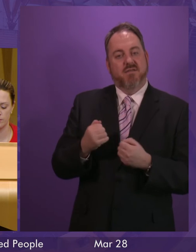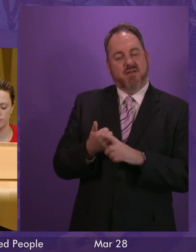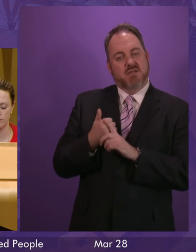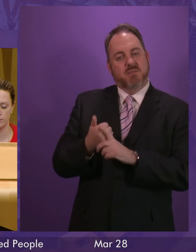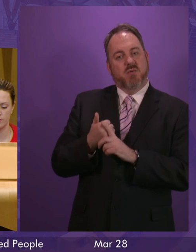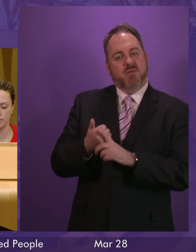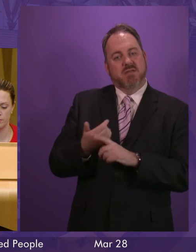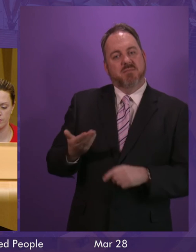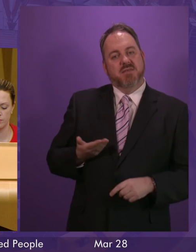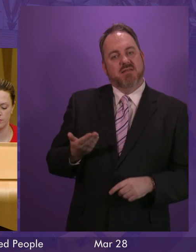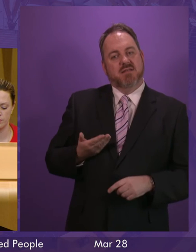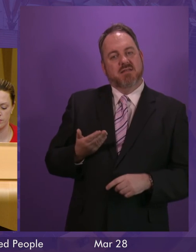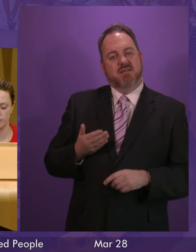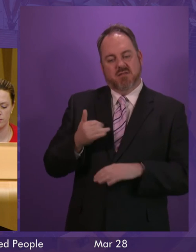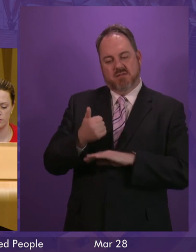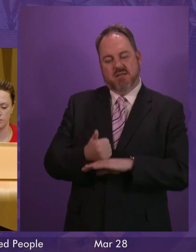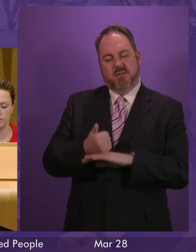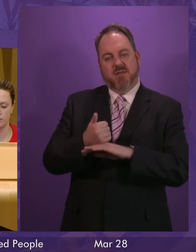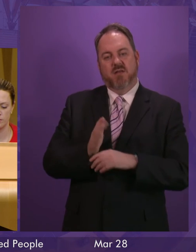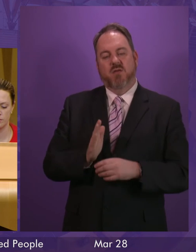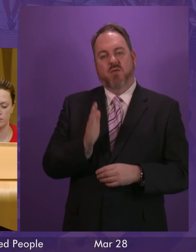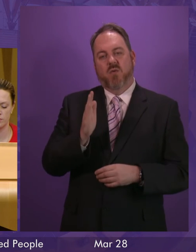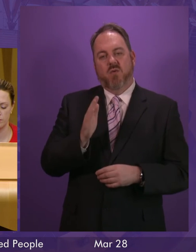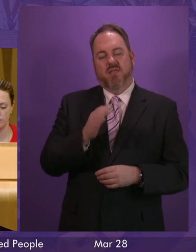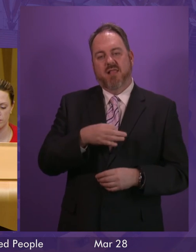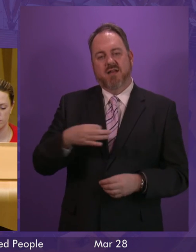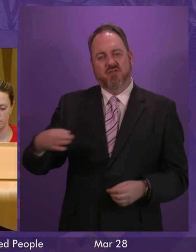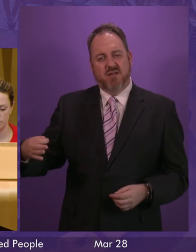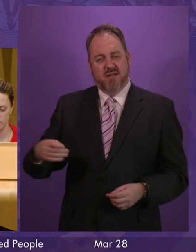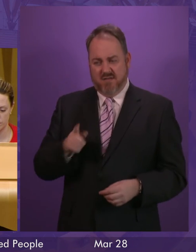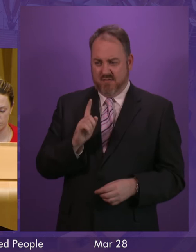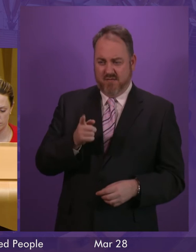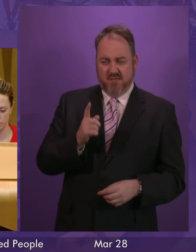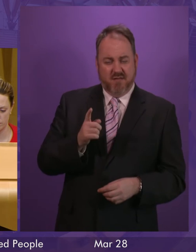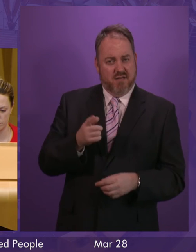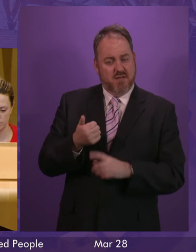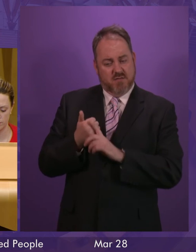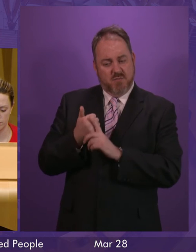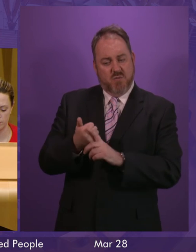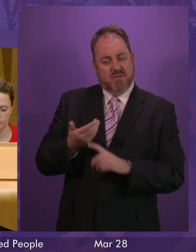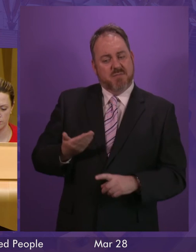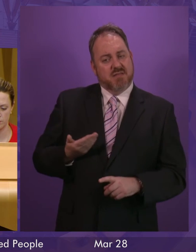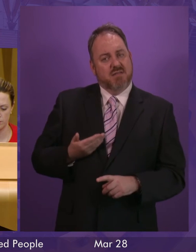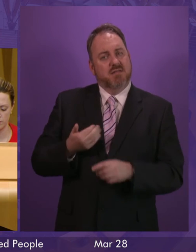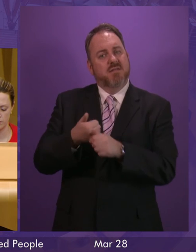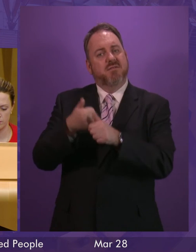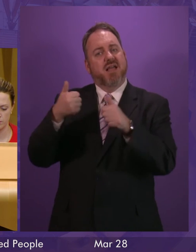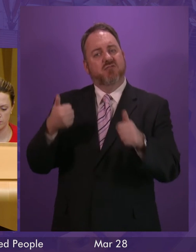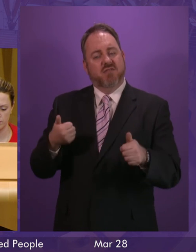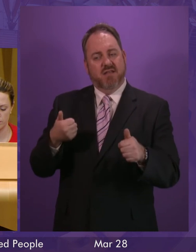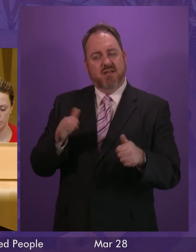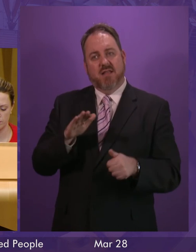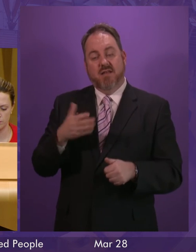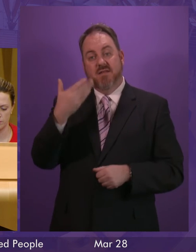established by North Lancashire Council. The definition of a supported business is a factory business where